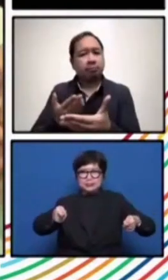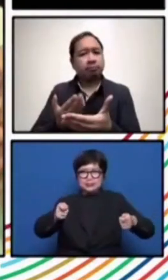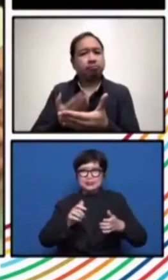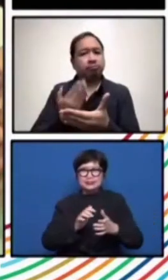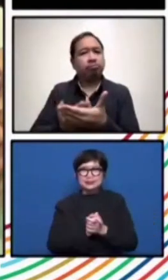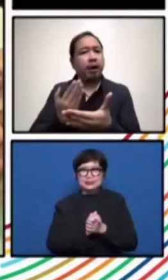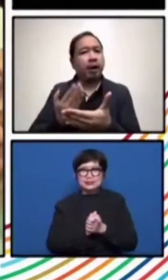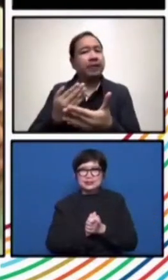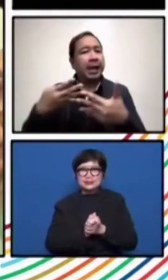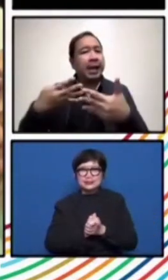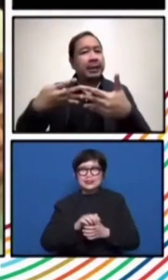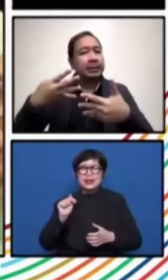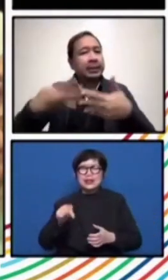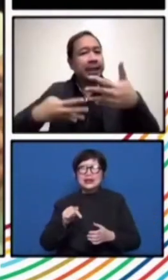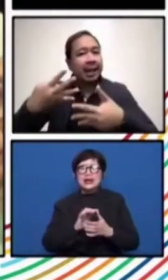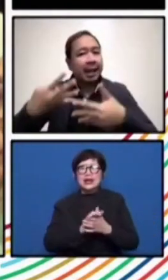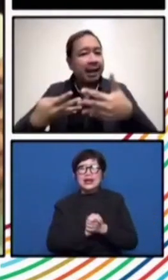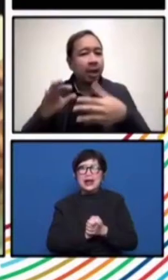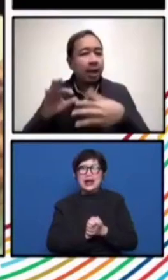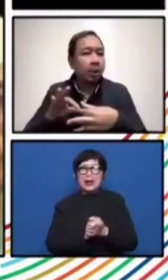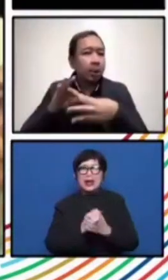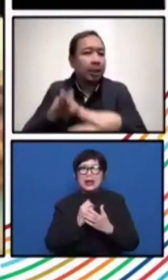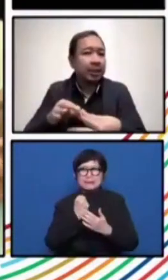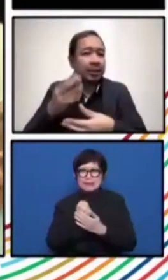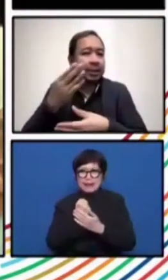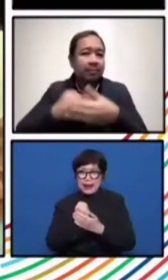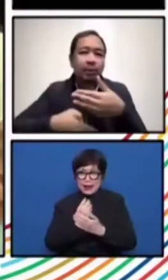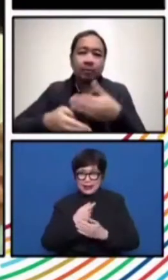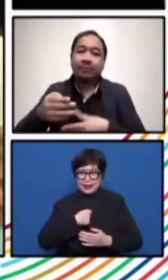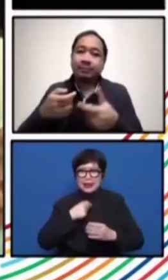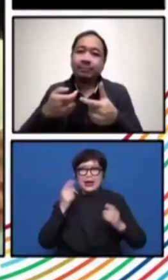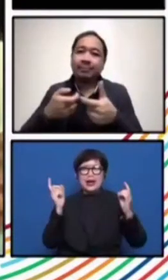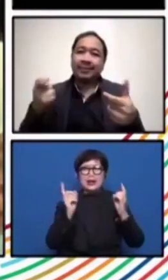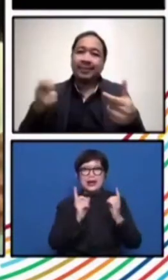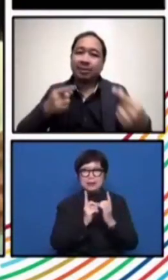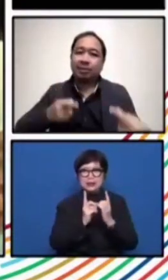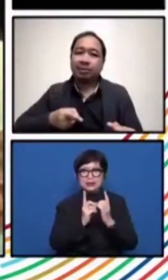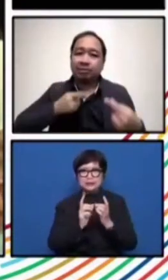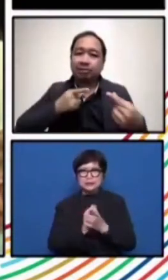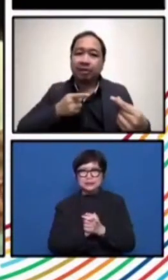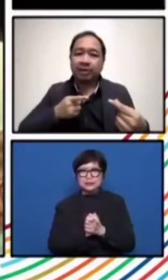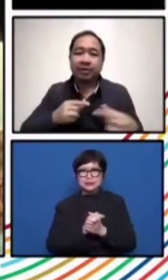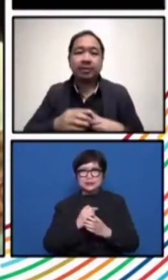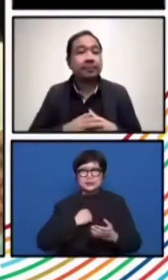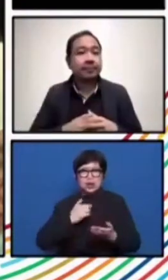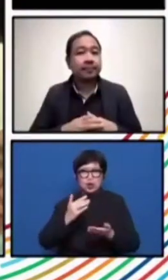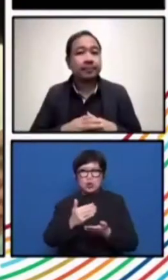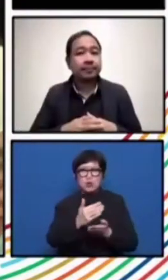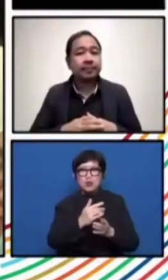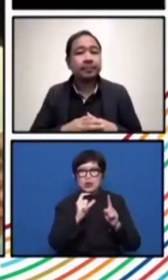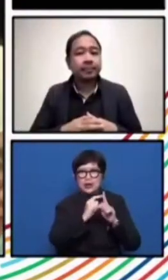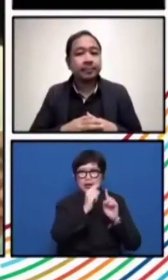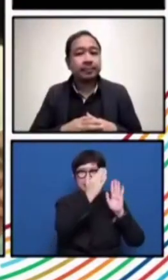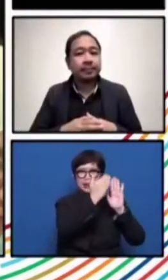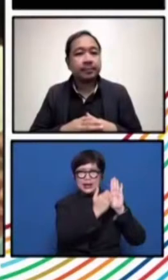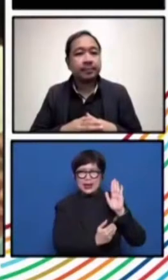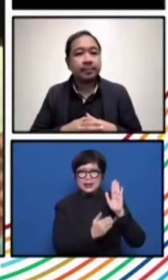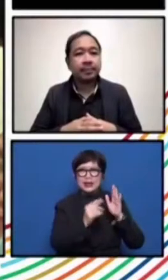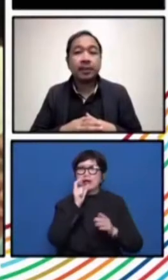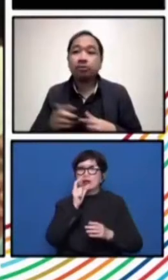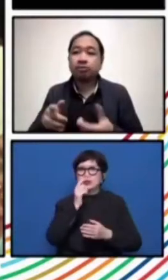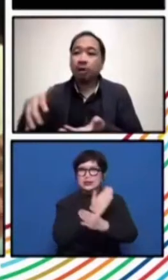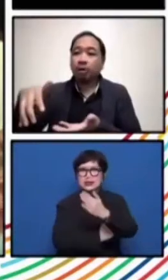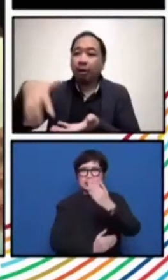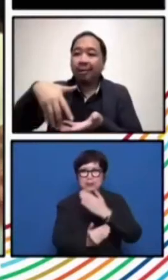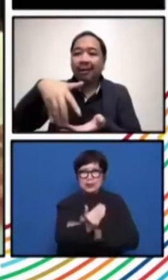the major challenge efforts are made to collect accurate and reliable data on person with disability due to population and